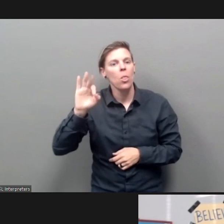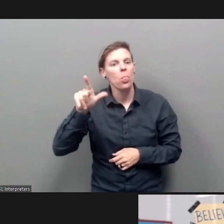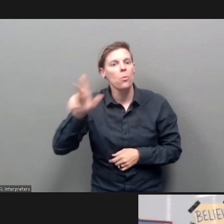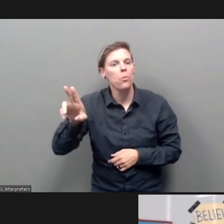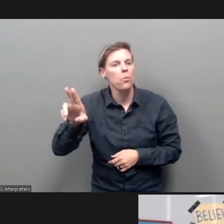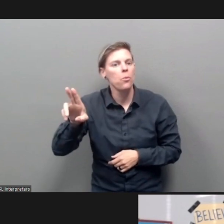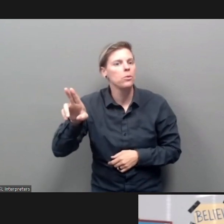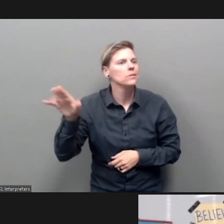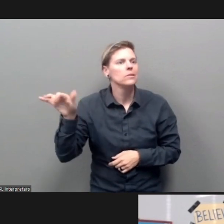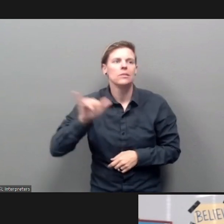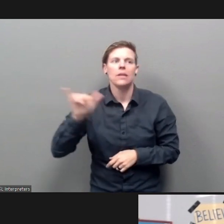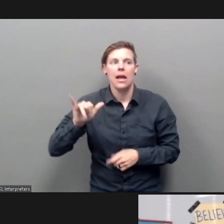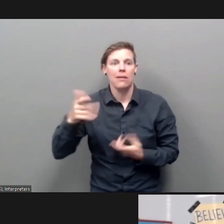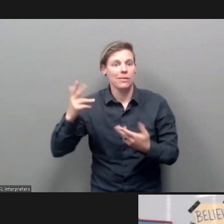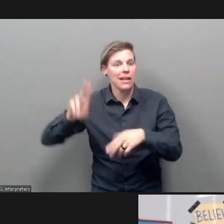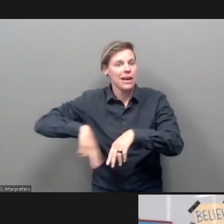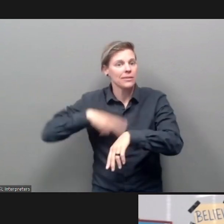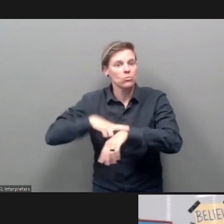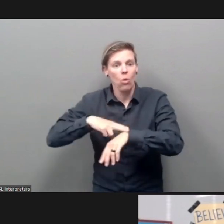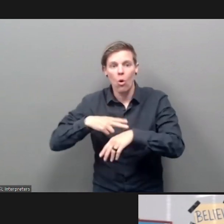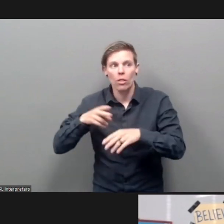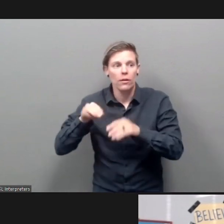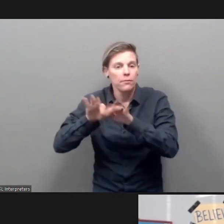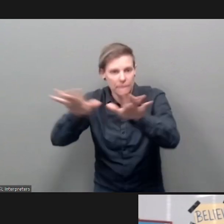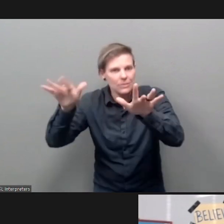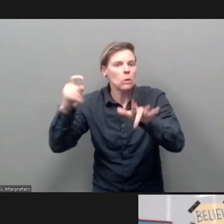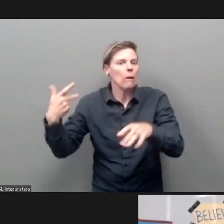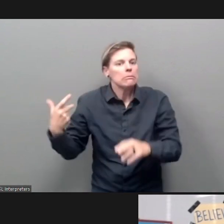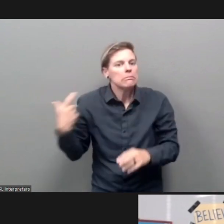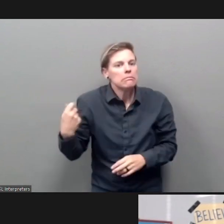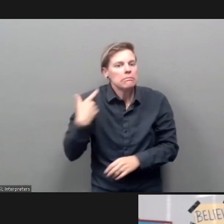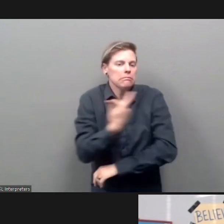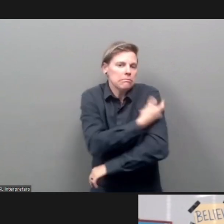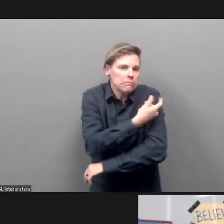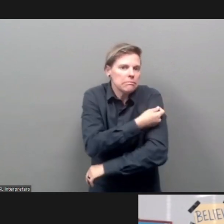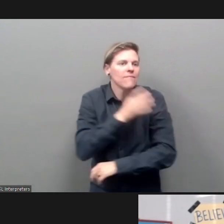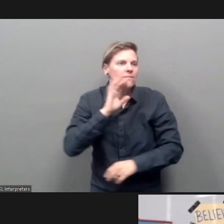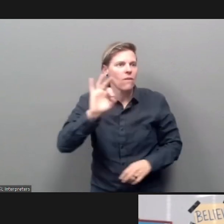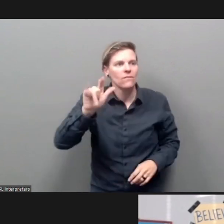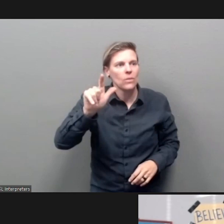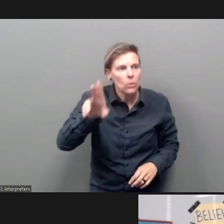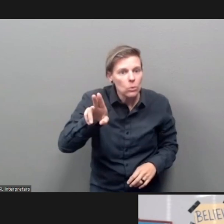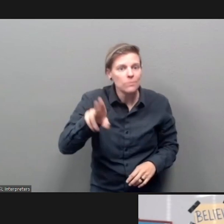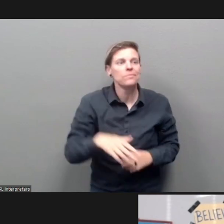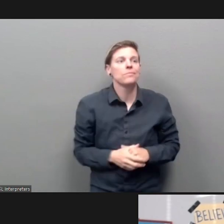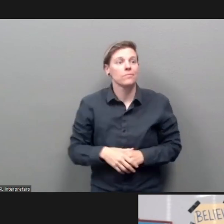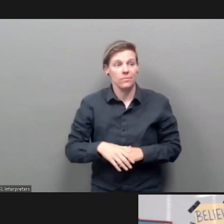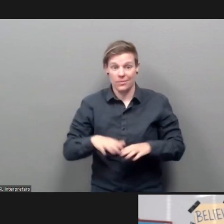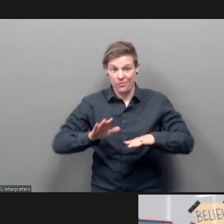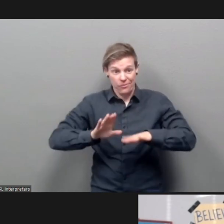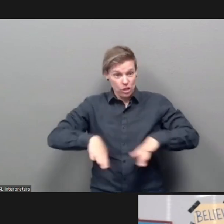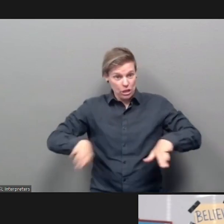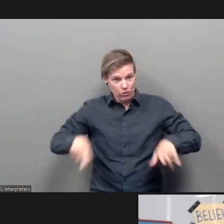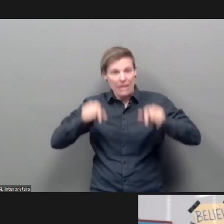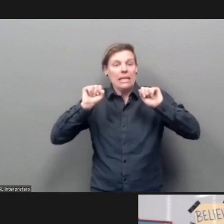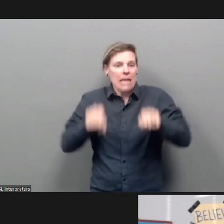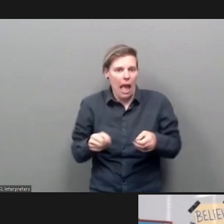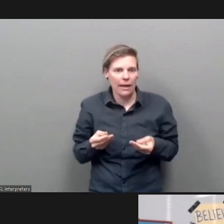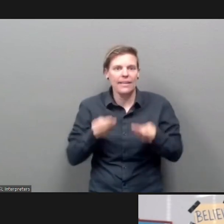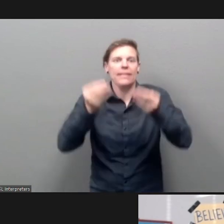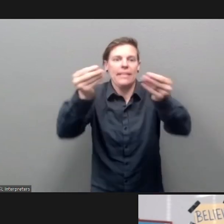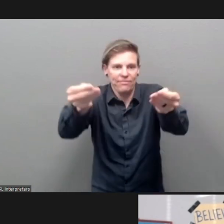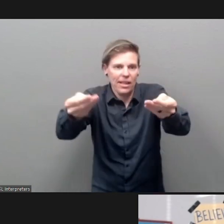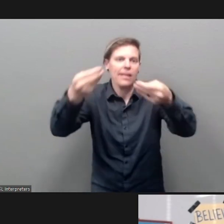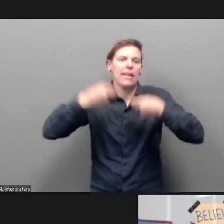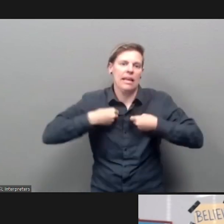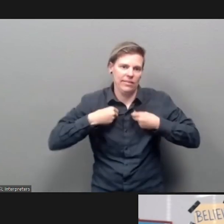kids for influenza because they were a major vehicle for spreading influenza, even though they didn't